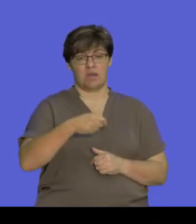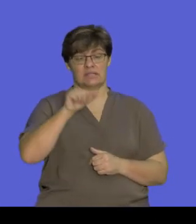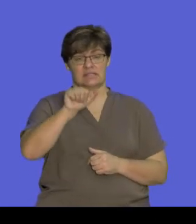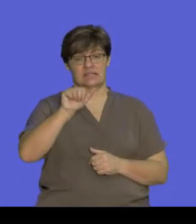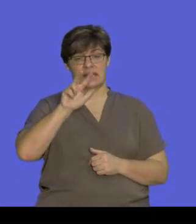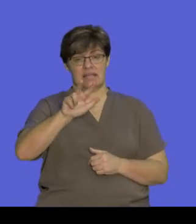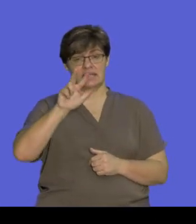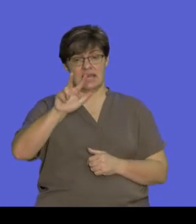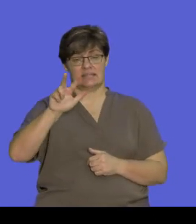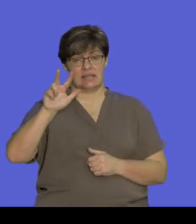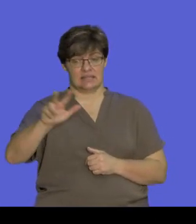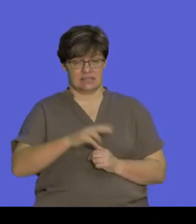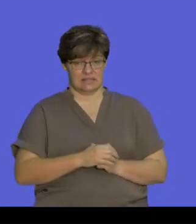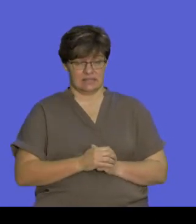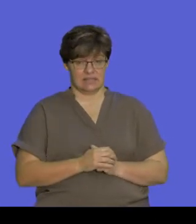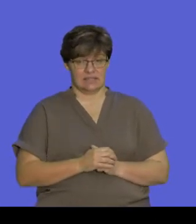0.6888. So that's